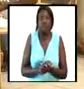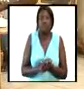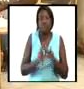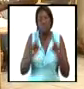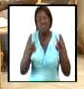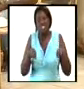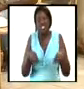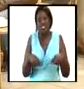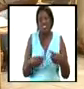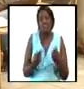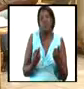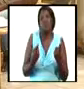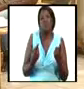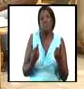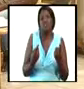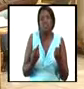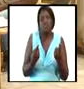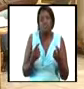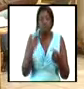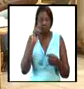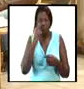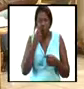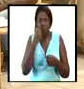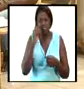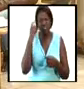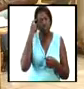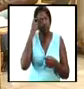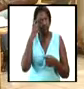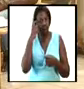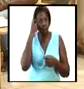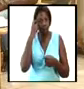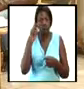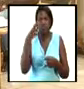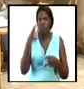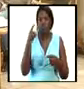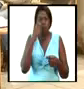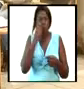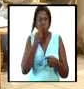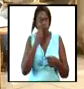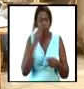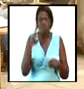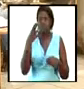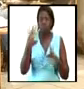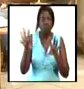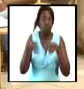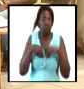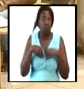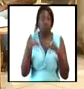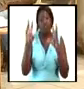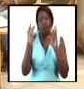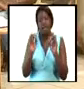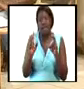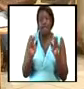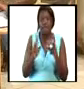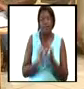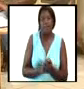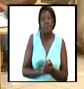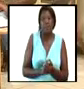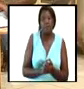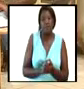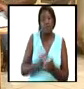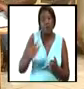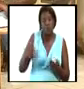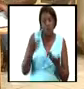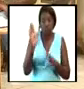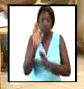Some things are just too boring to picture. That word is not allowed. Okay, Chantel. Liz, you